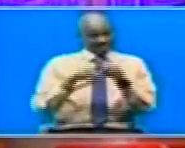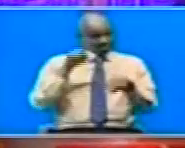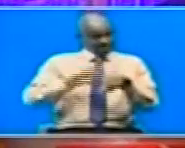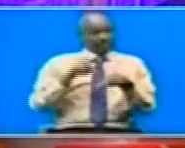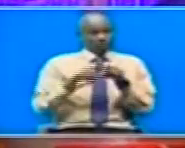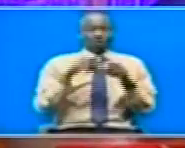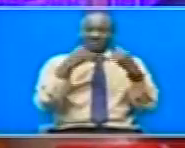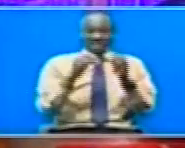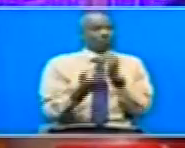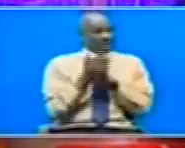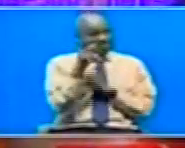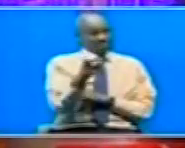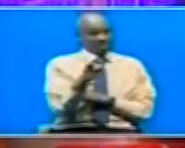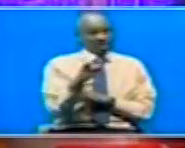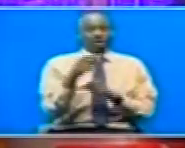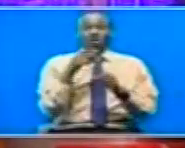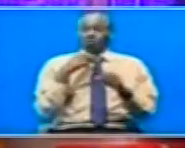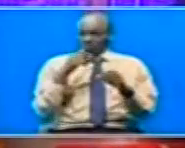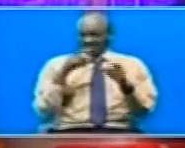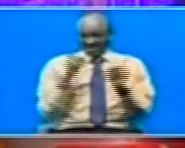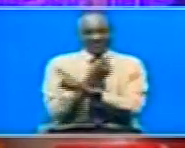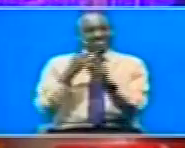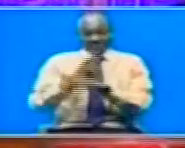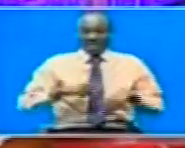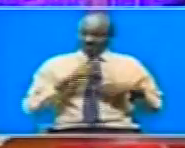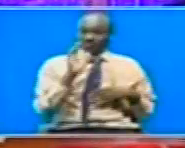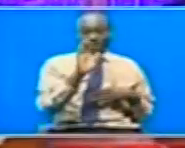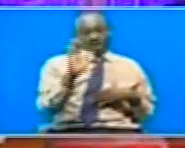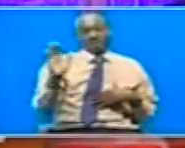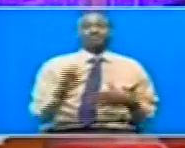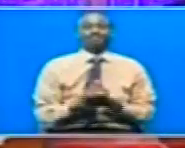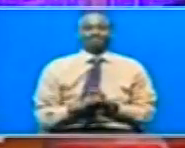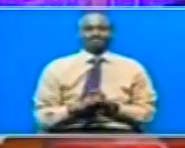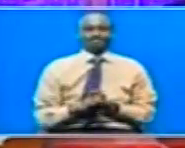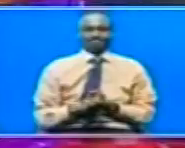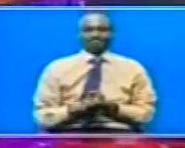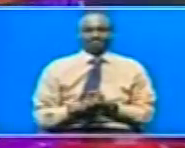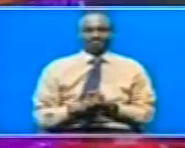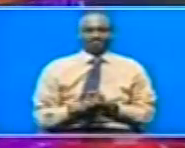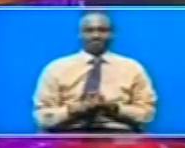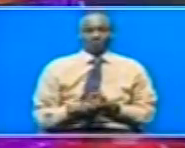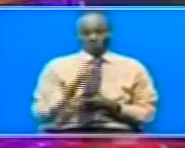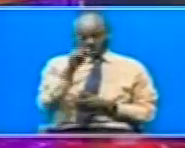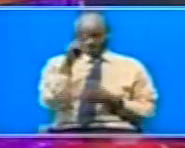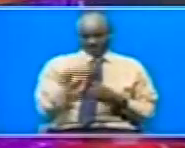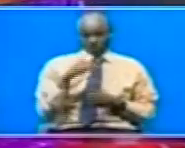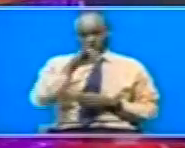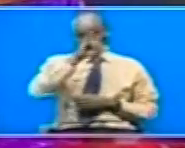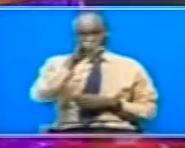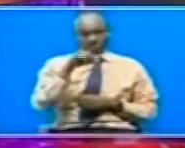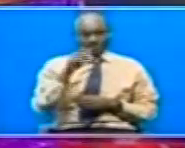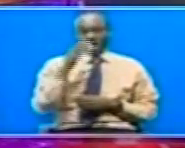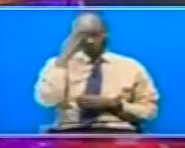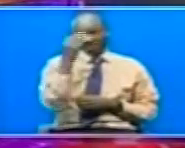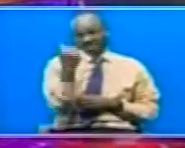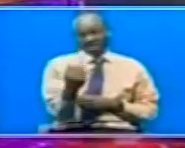also try to help them to make a difference in the lives of those who need help. Alton Cicero Jr. I know this